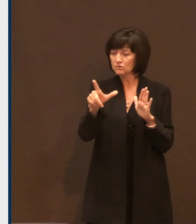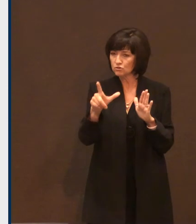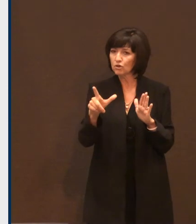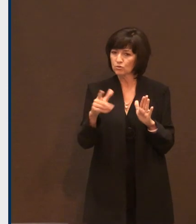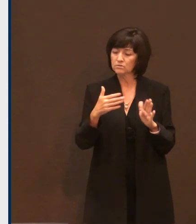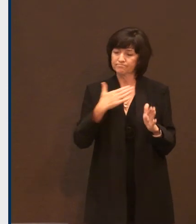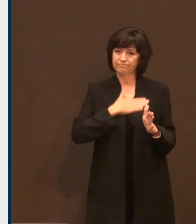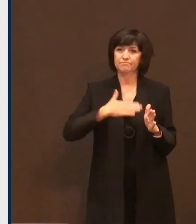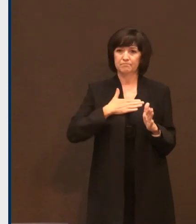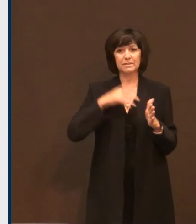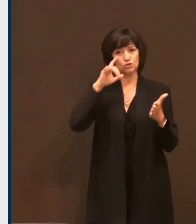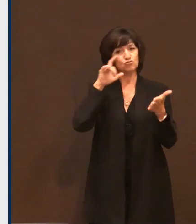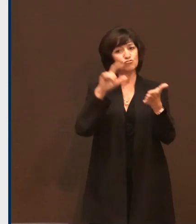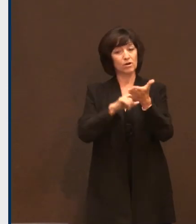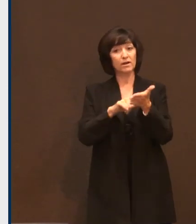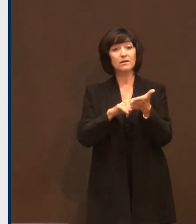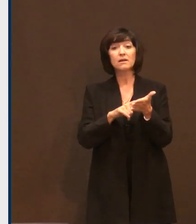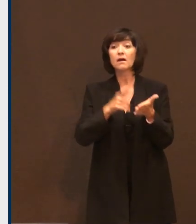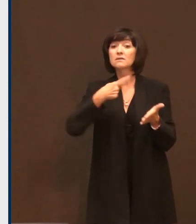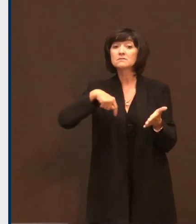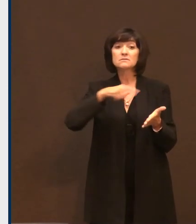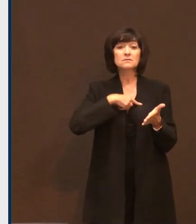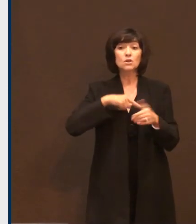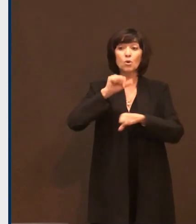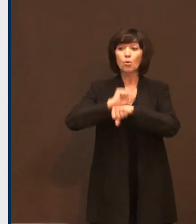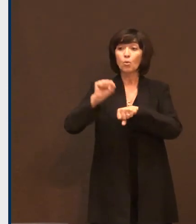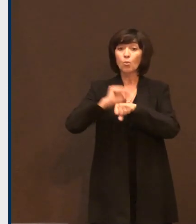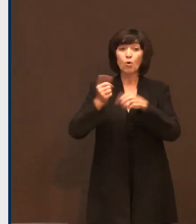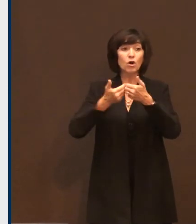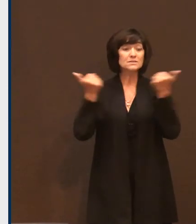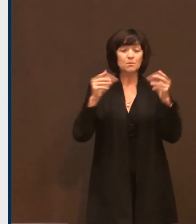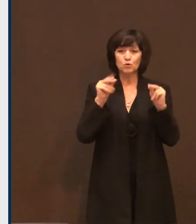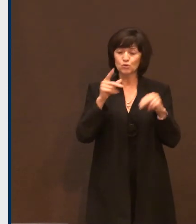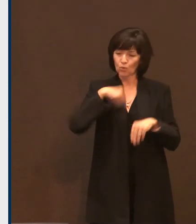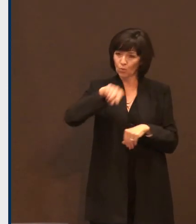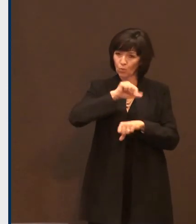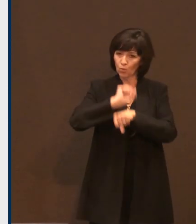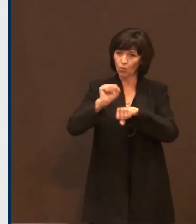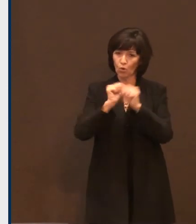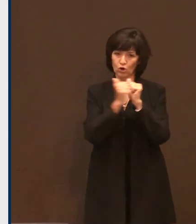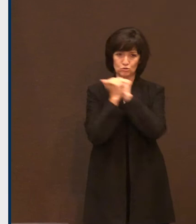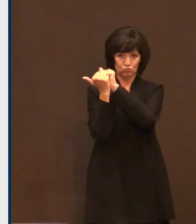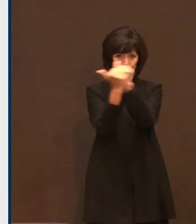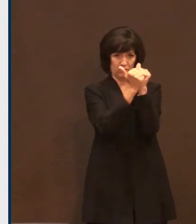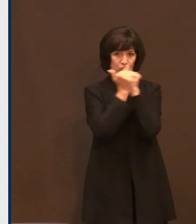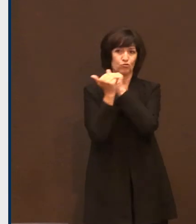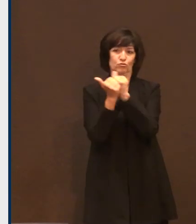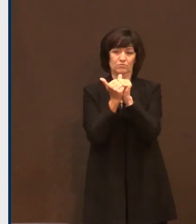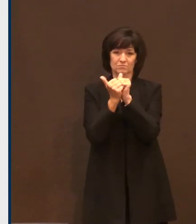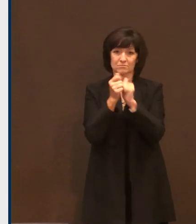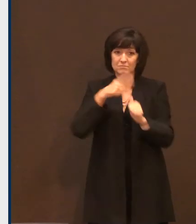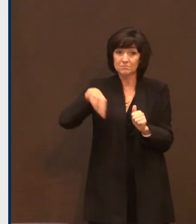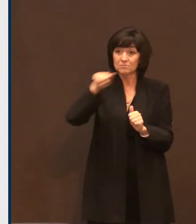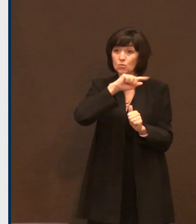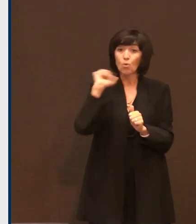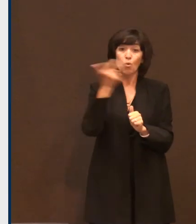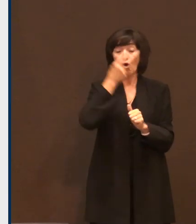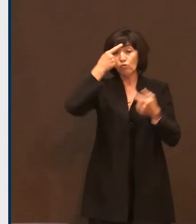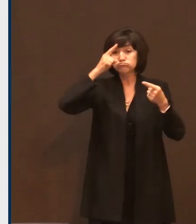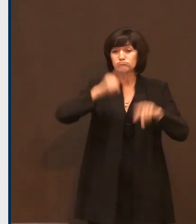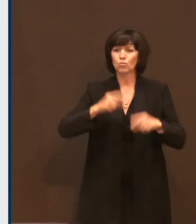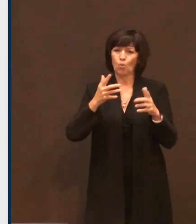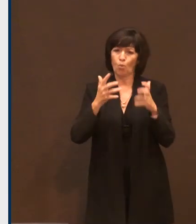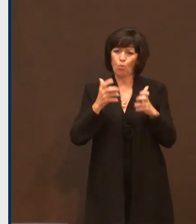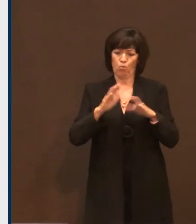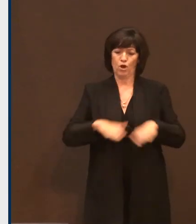recognize that we're all in this together. If we want our children to go back to school for in-person instruction, that we'll take